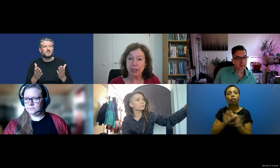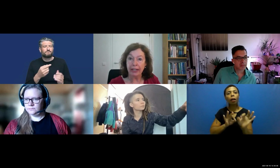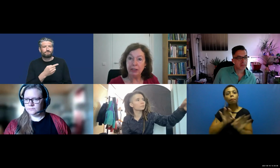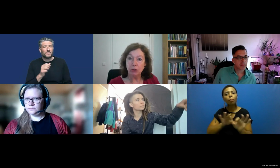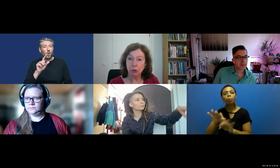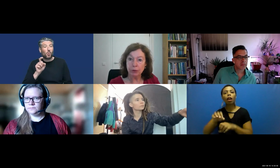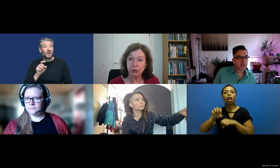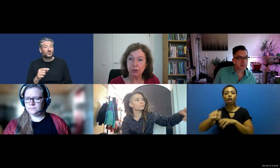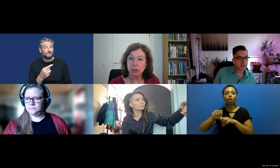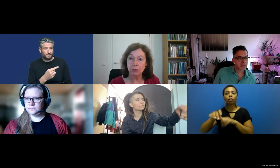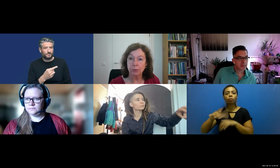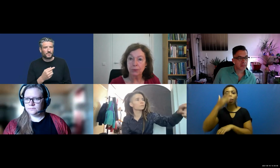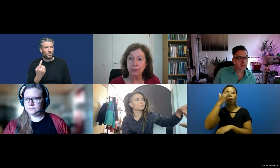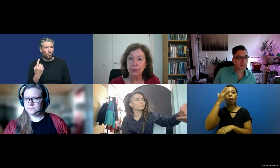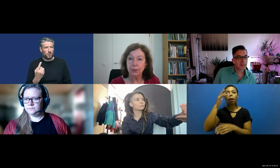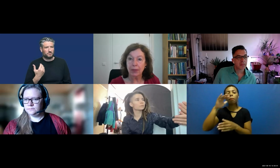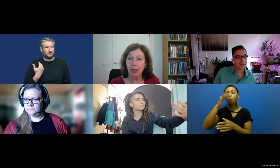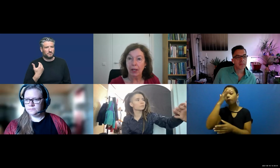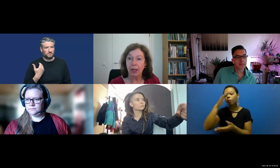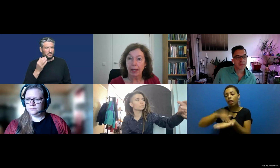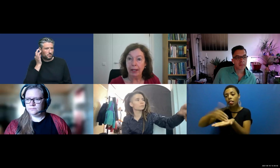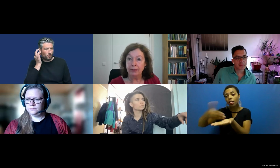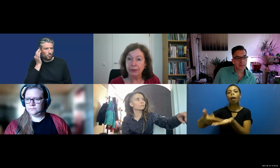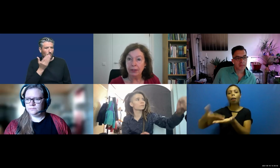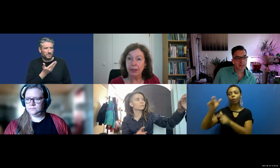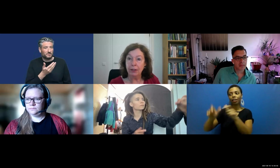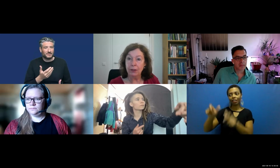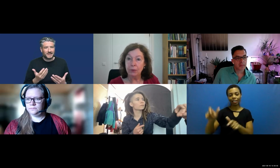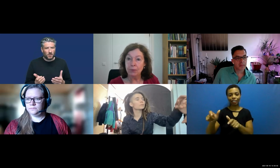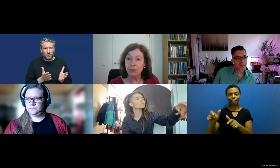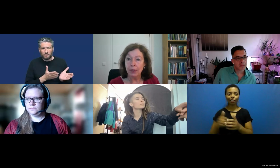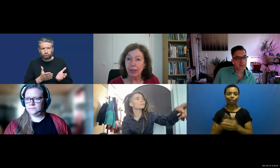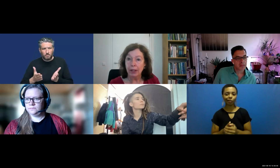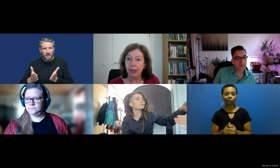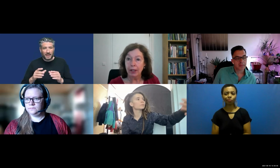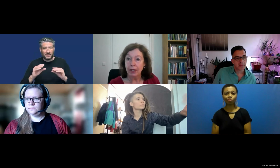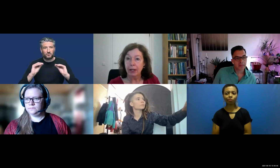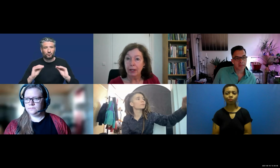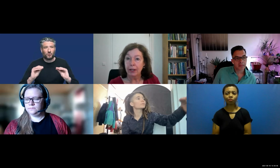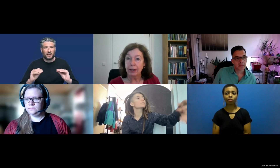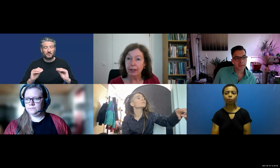for sign interpreters, and